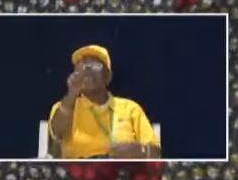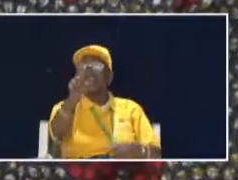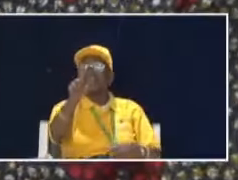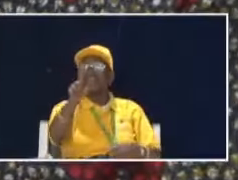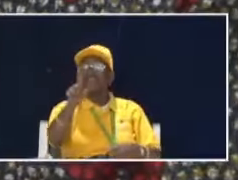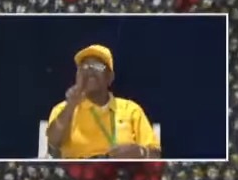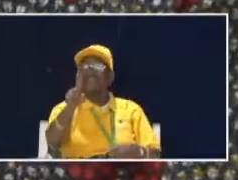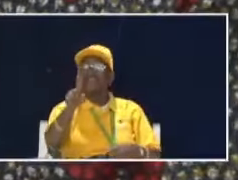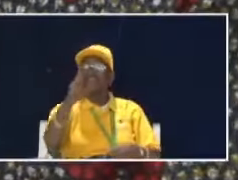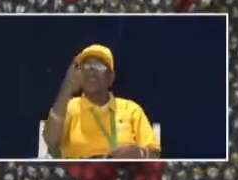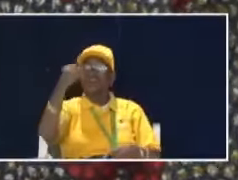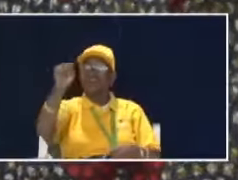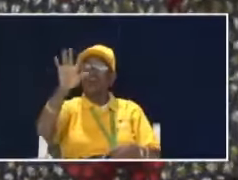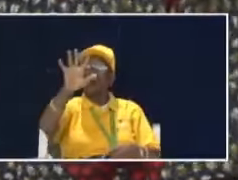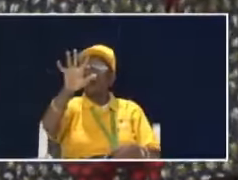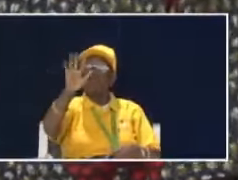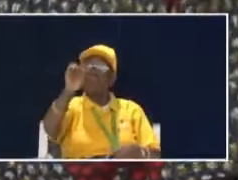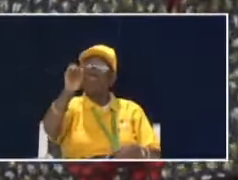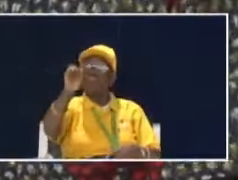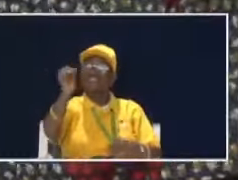for 50 days